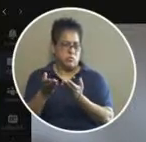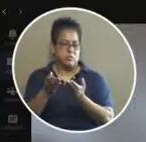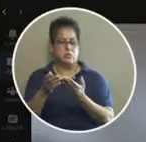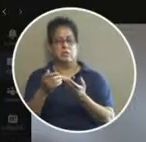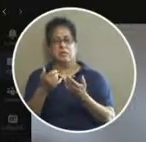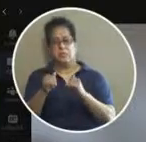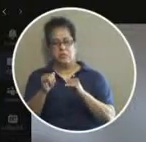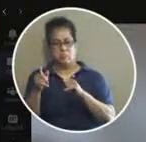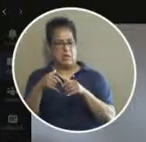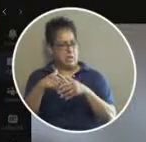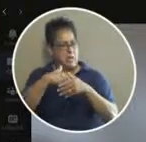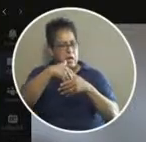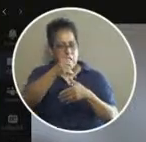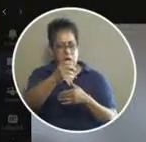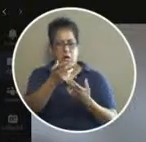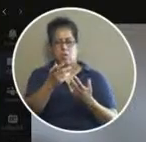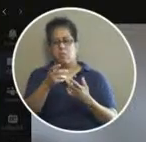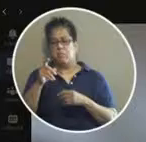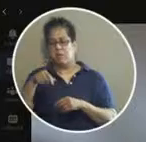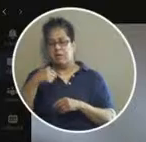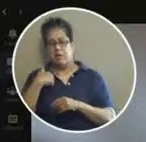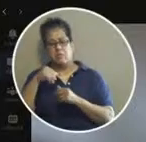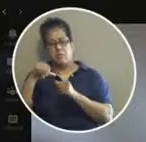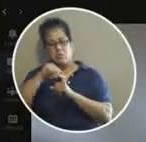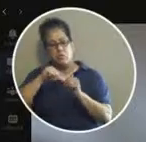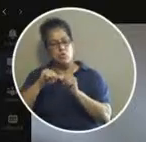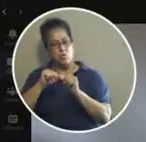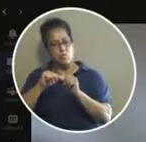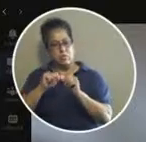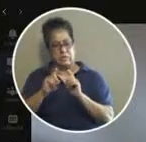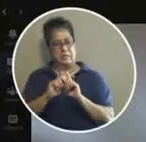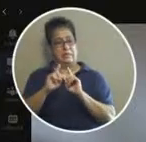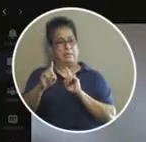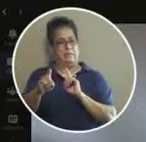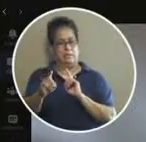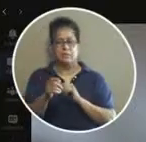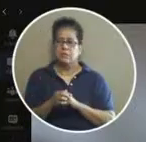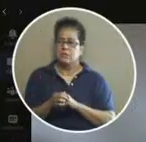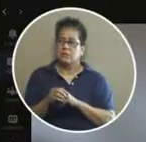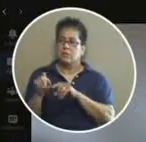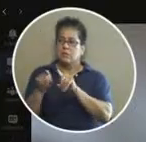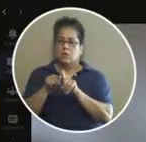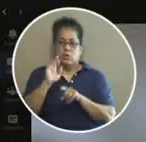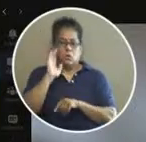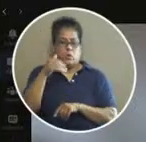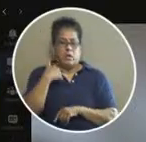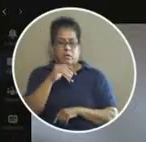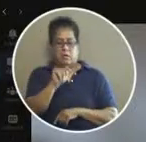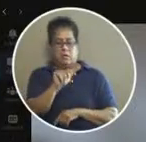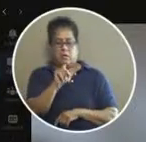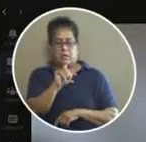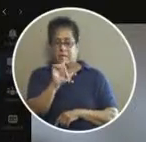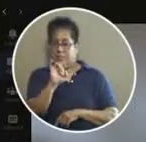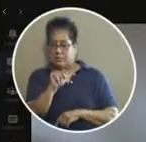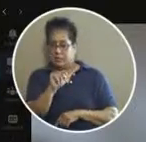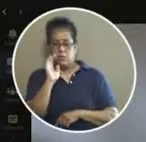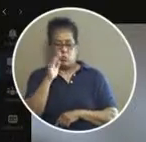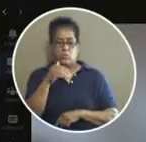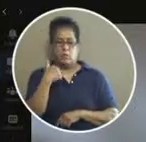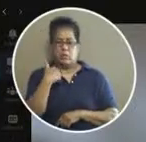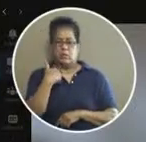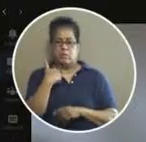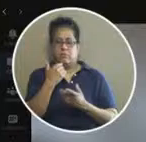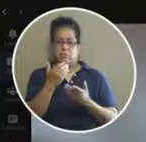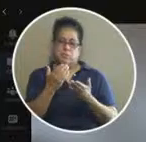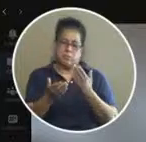to go out, but then we have to have that social distance. We will have, TxDOT will be marking some places off that